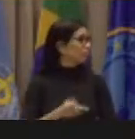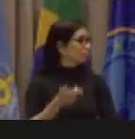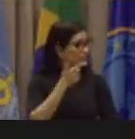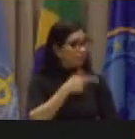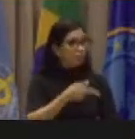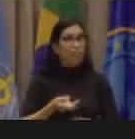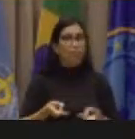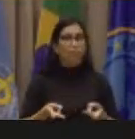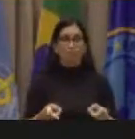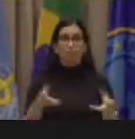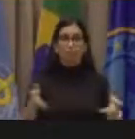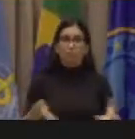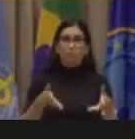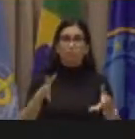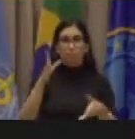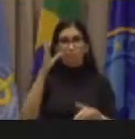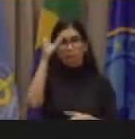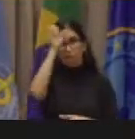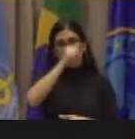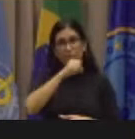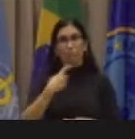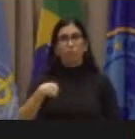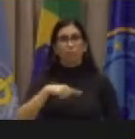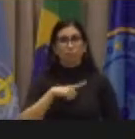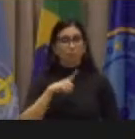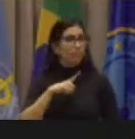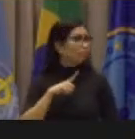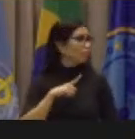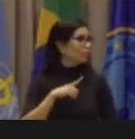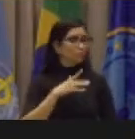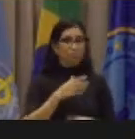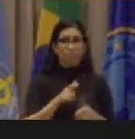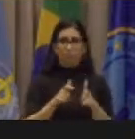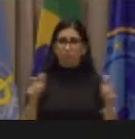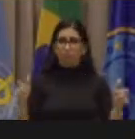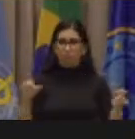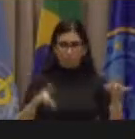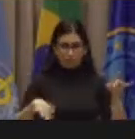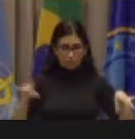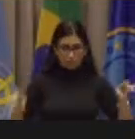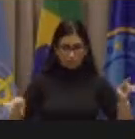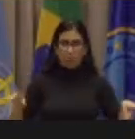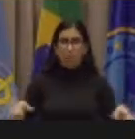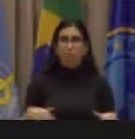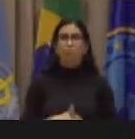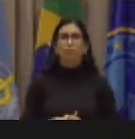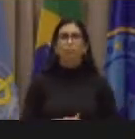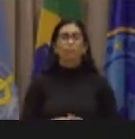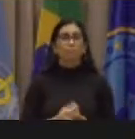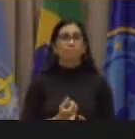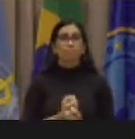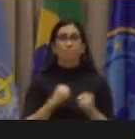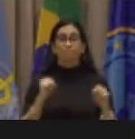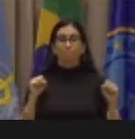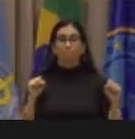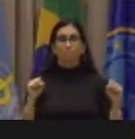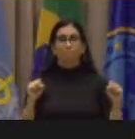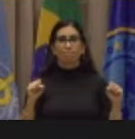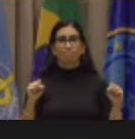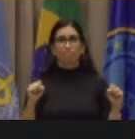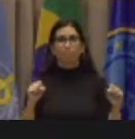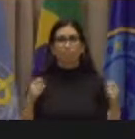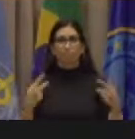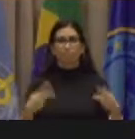they can stay and learn more. And we had help